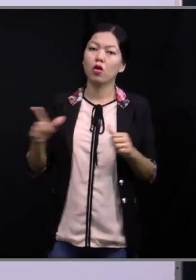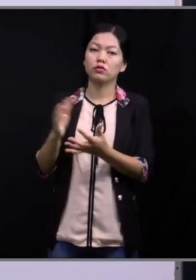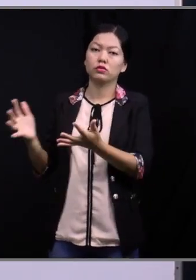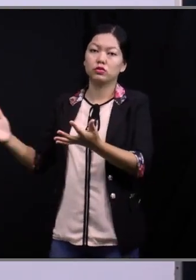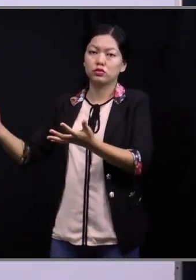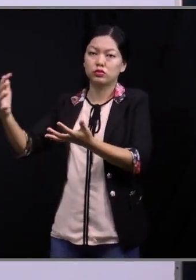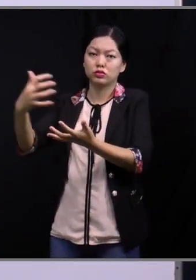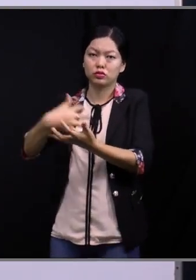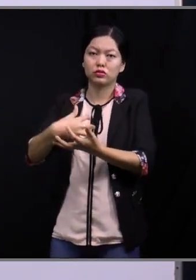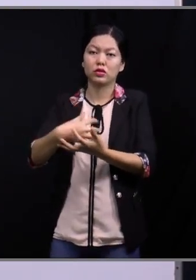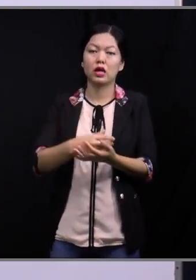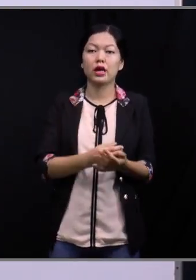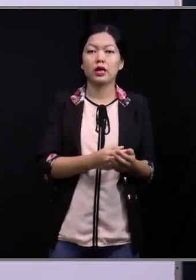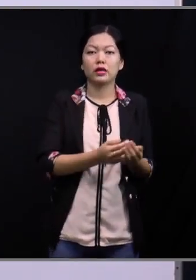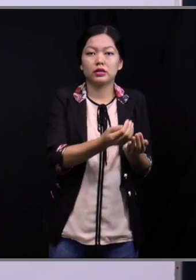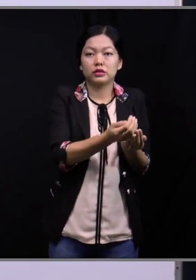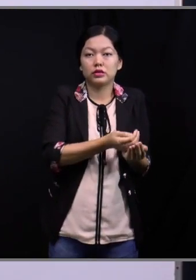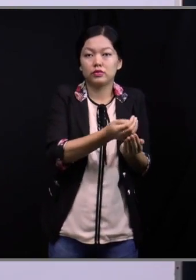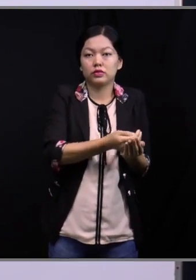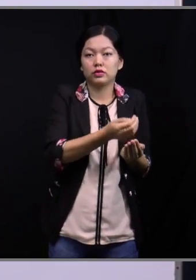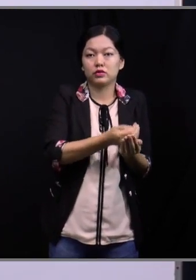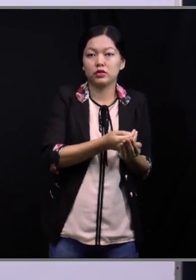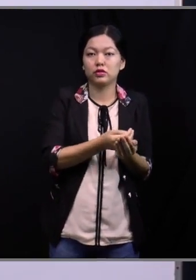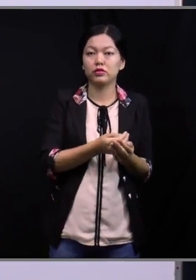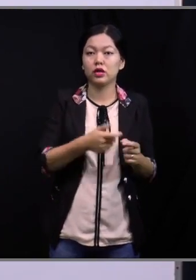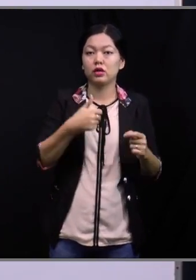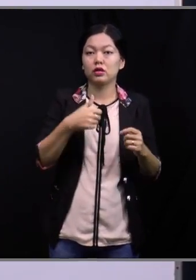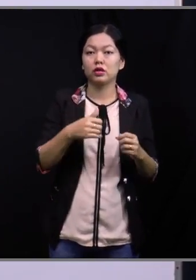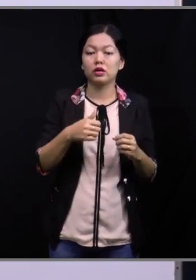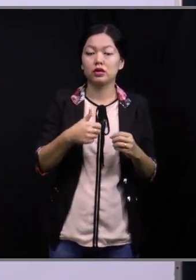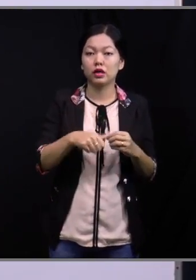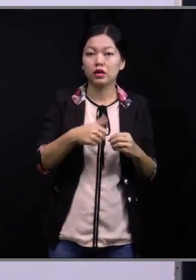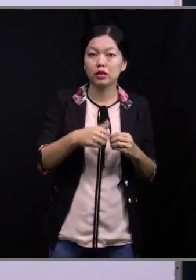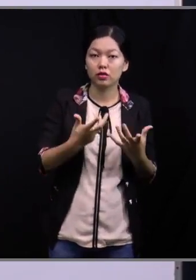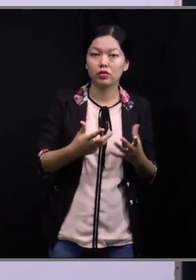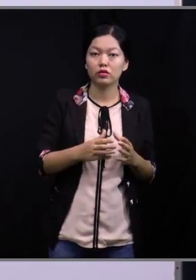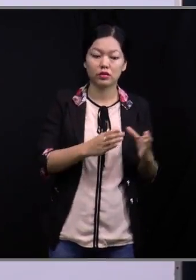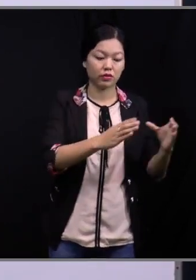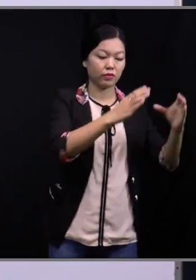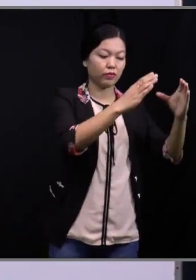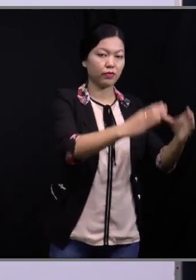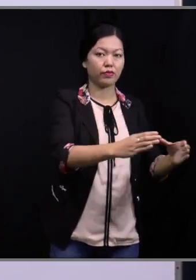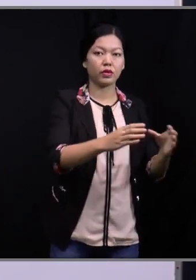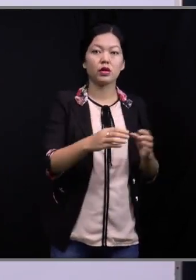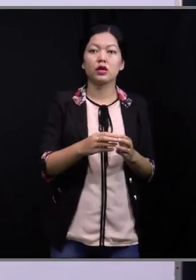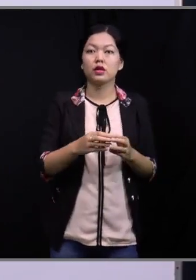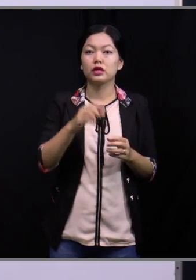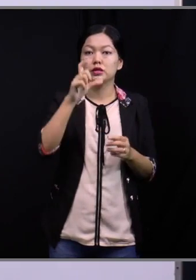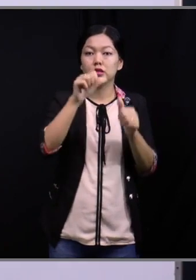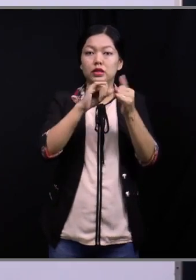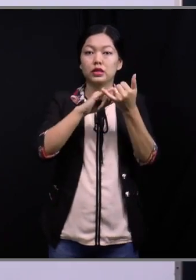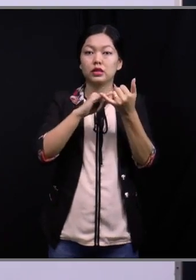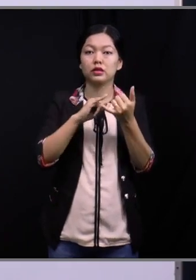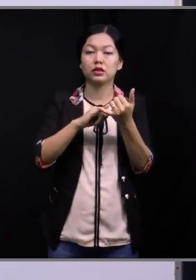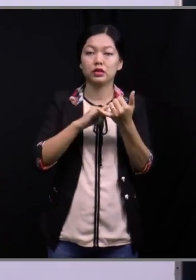collected and preserved in jars, in preservative alcohols. And so, and also they can be preserved as dry specimens,